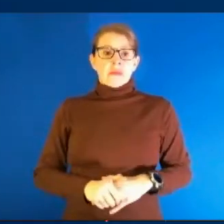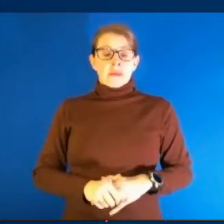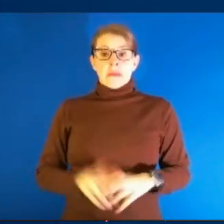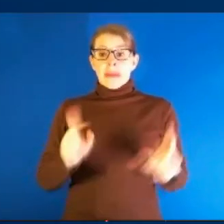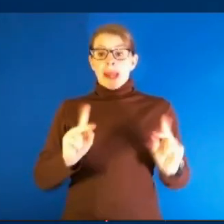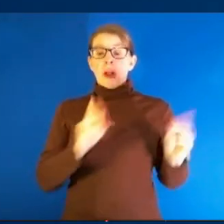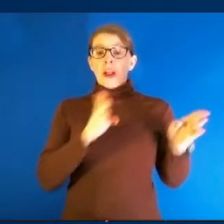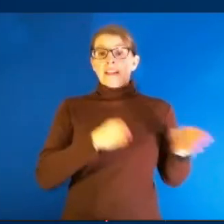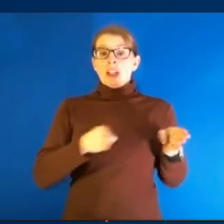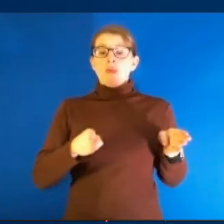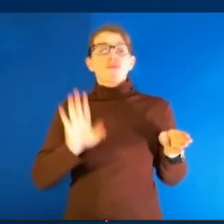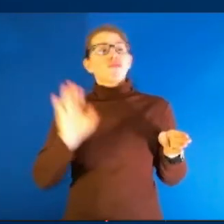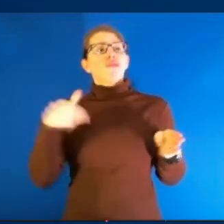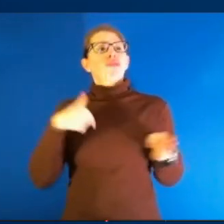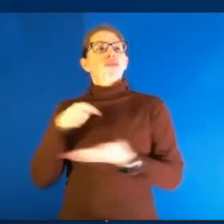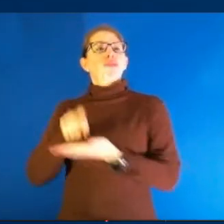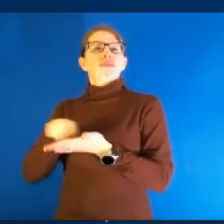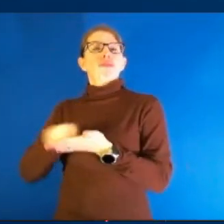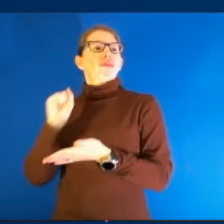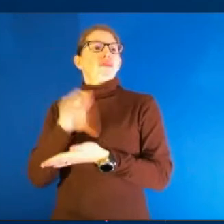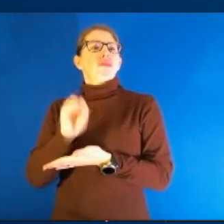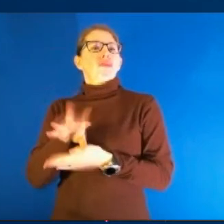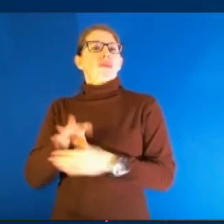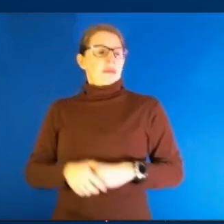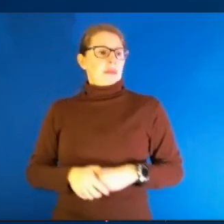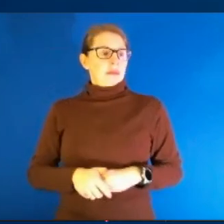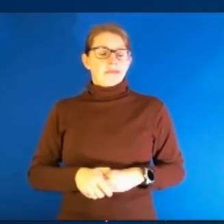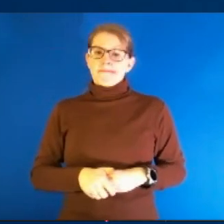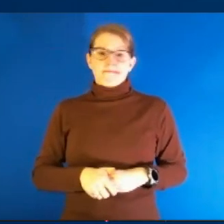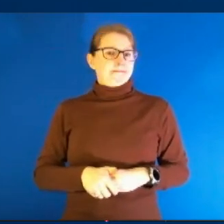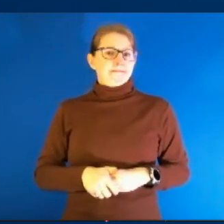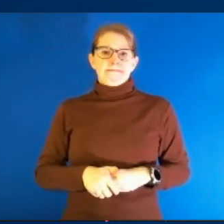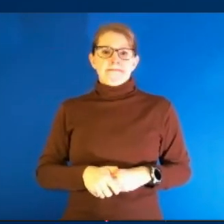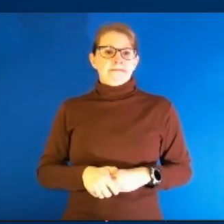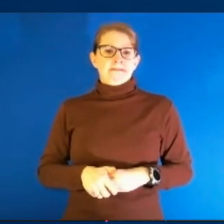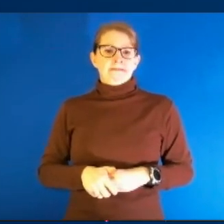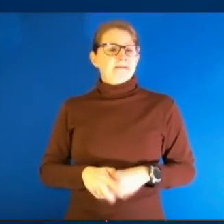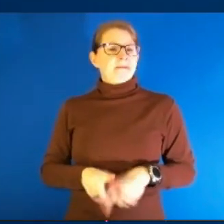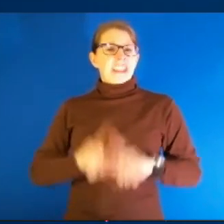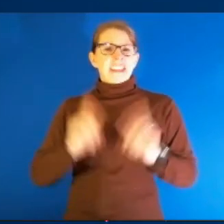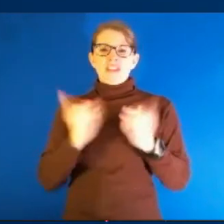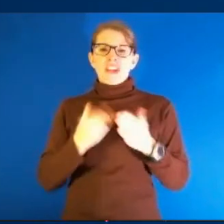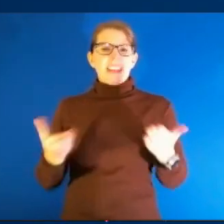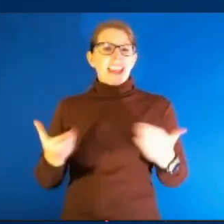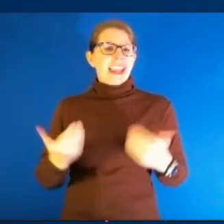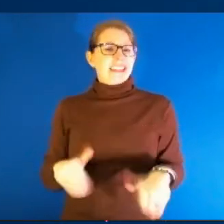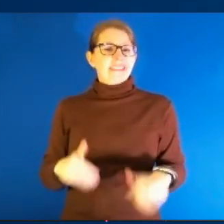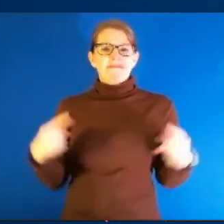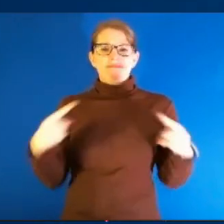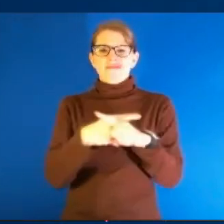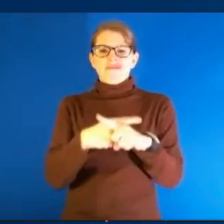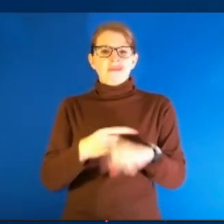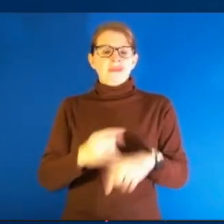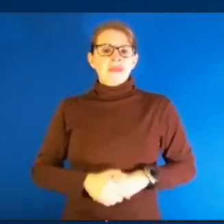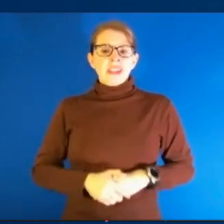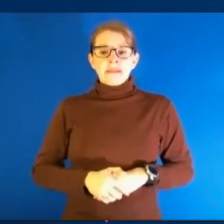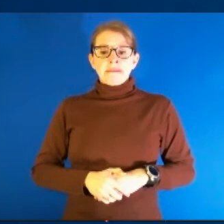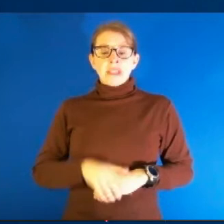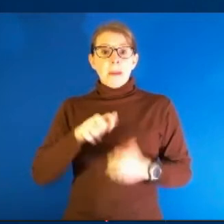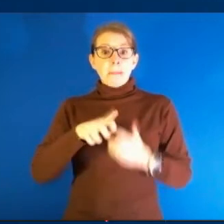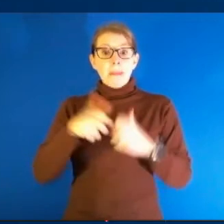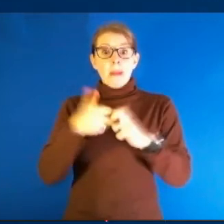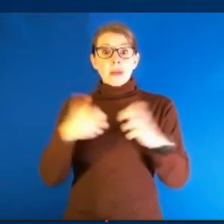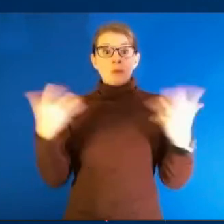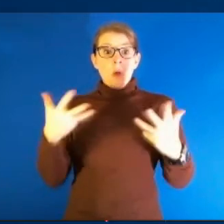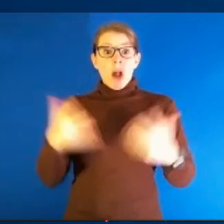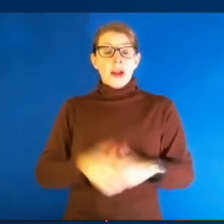doing it on their own. And I think it's just a completely different thing. And the problem is, at the end of the day,